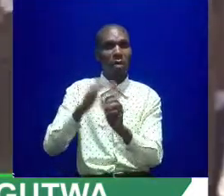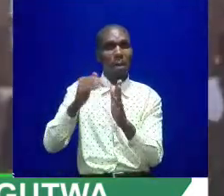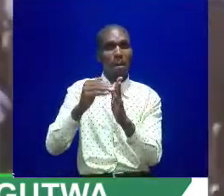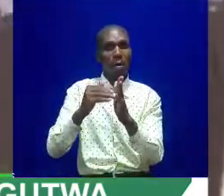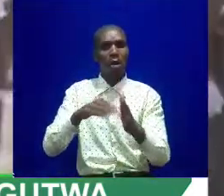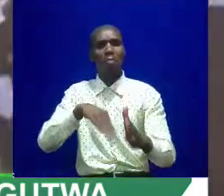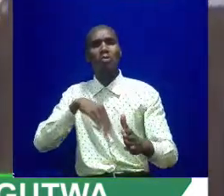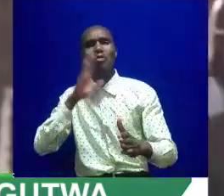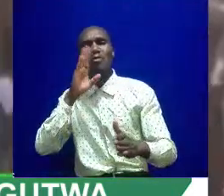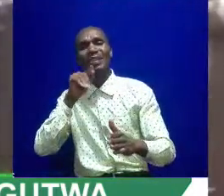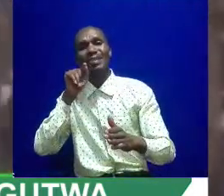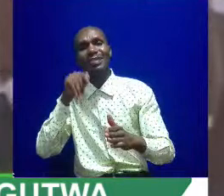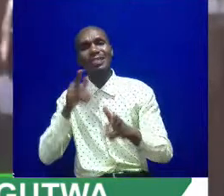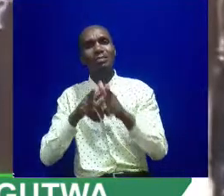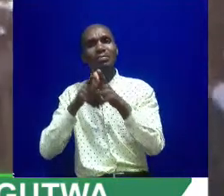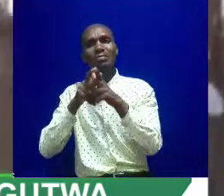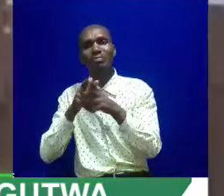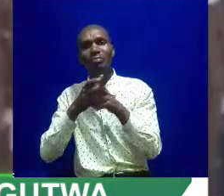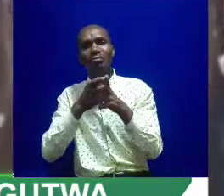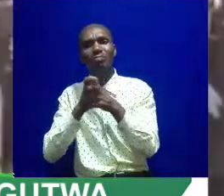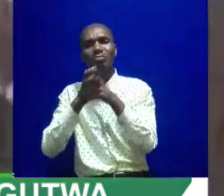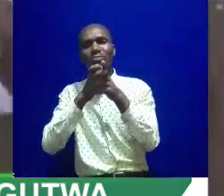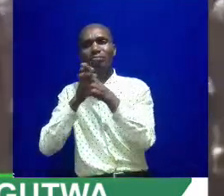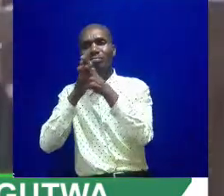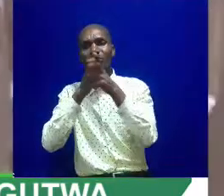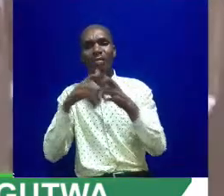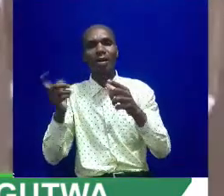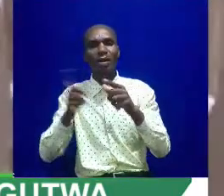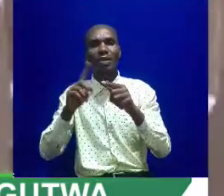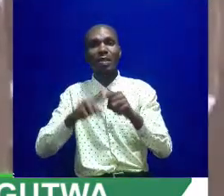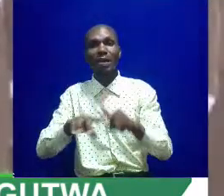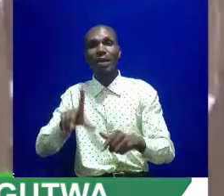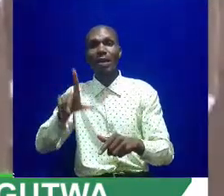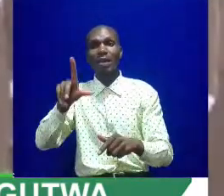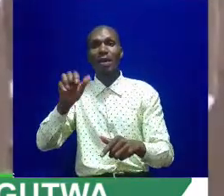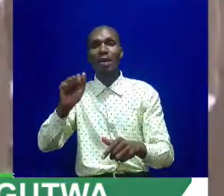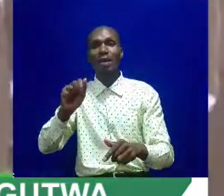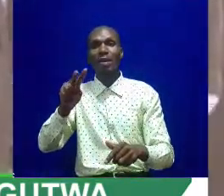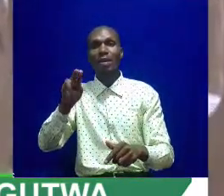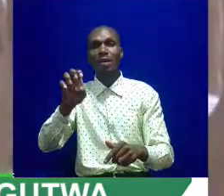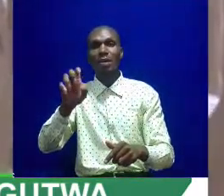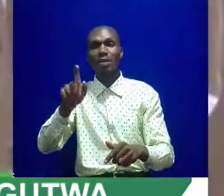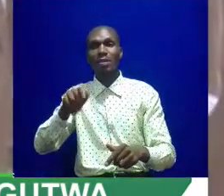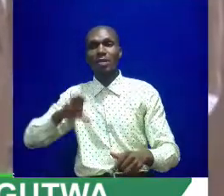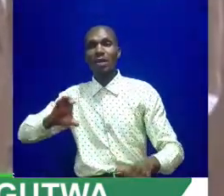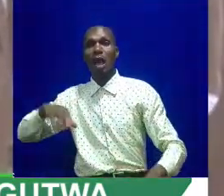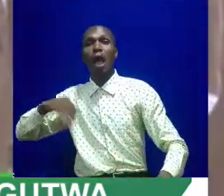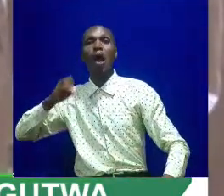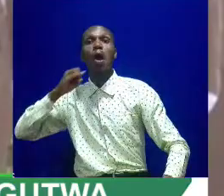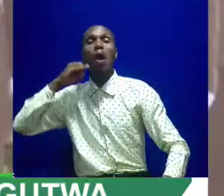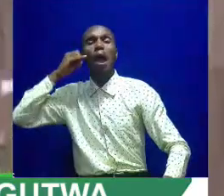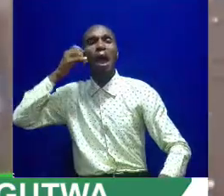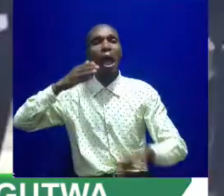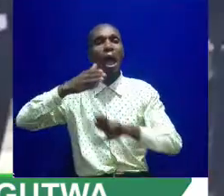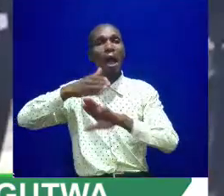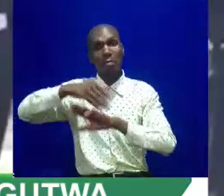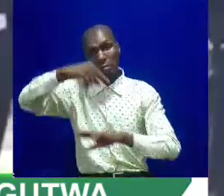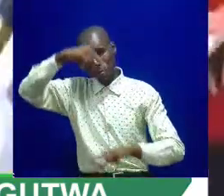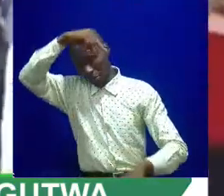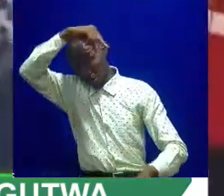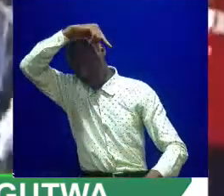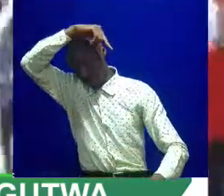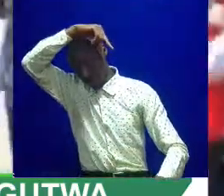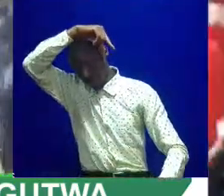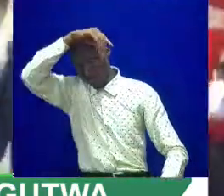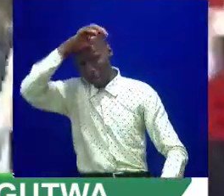gukora ubusaganyo bwiga yani gaya kwa na sensemo ya Lanet me county ya Nakuru chinga kicyo kubekerwe gutwa kwa bakadeta